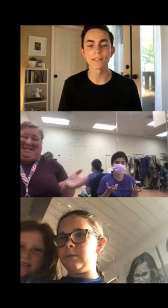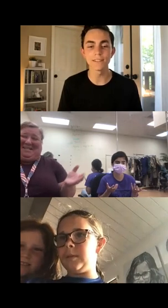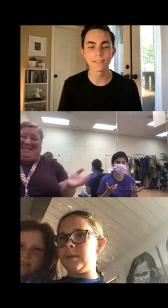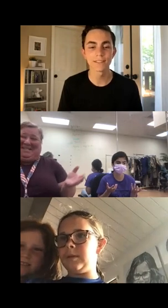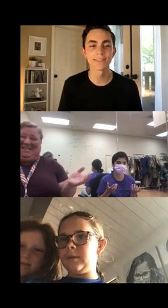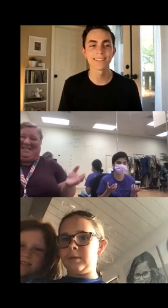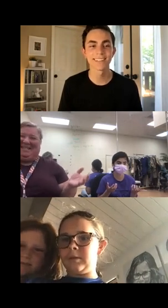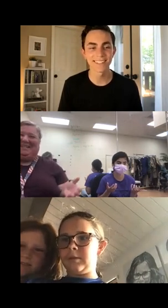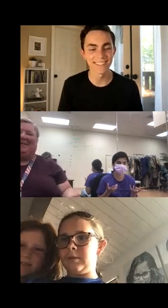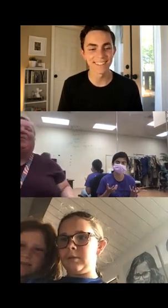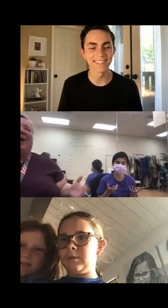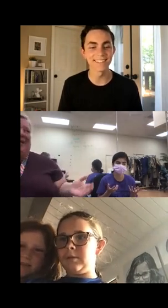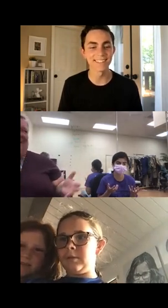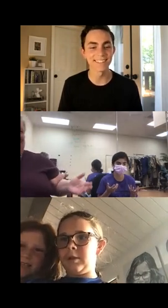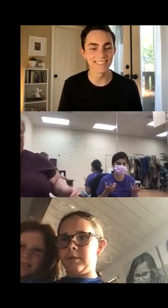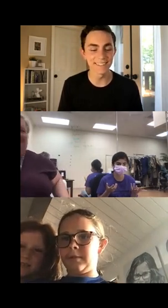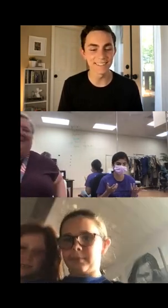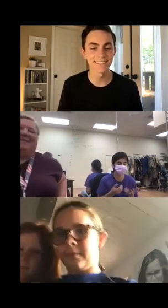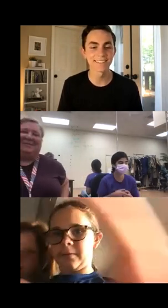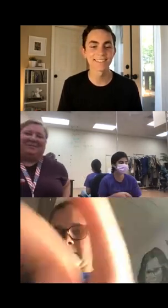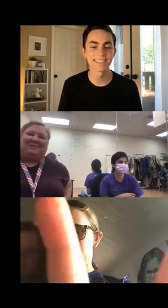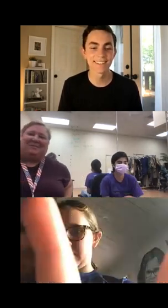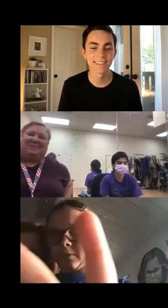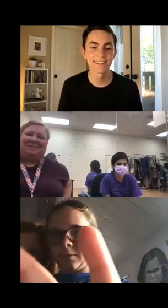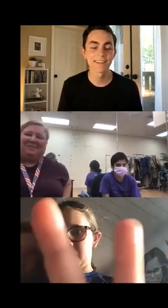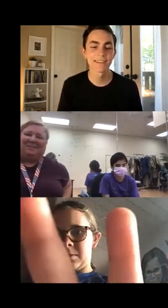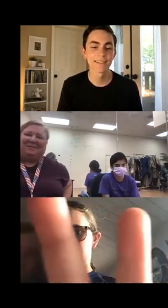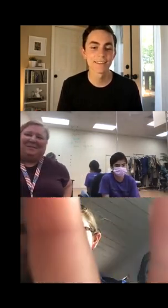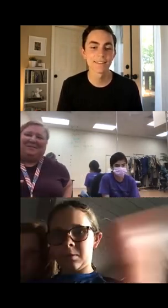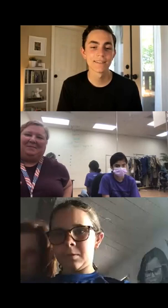Okay. Good, good.